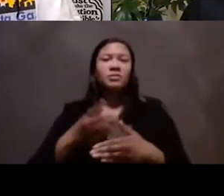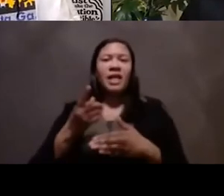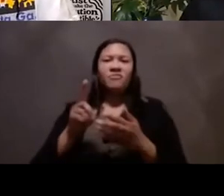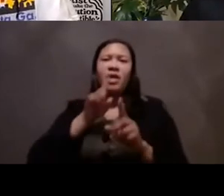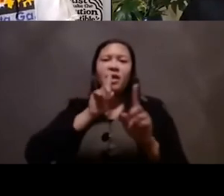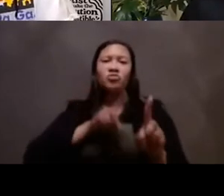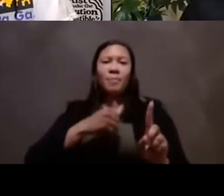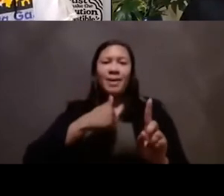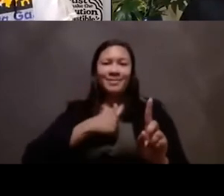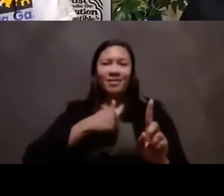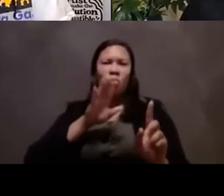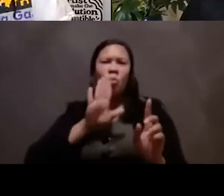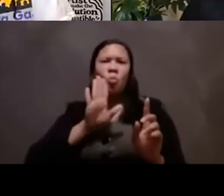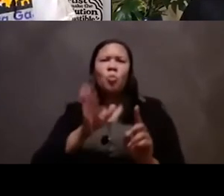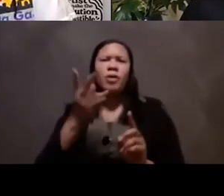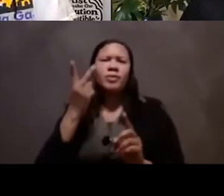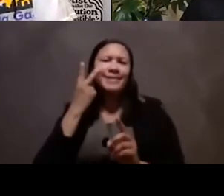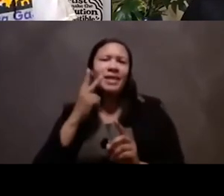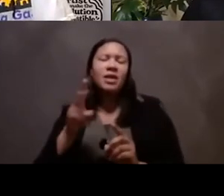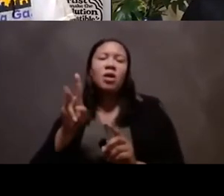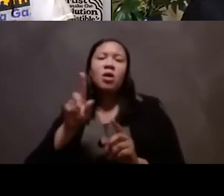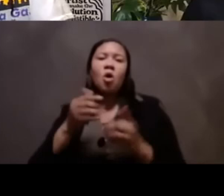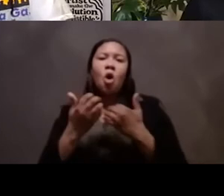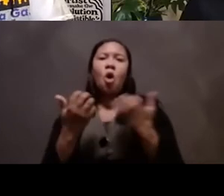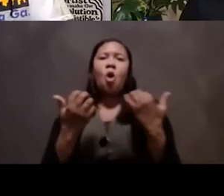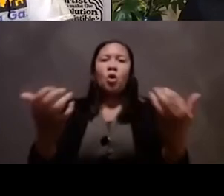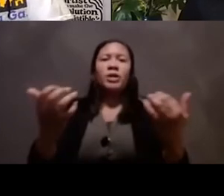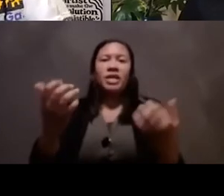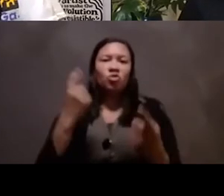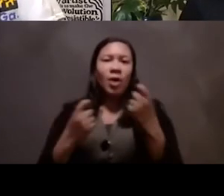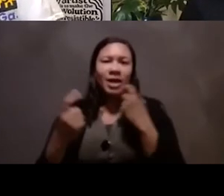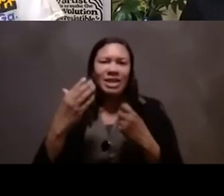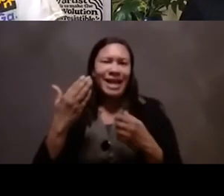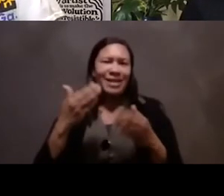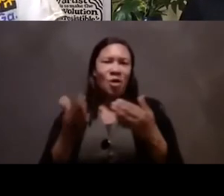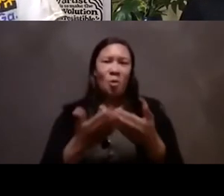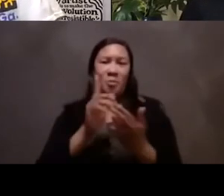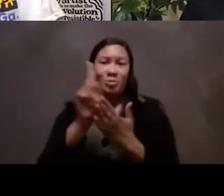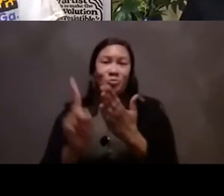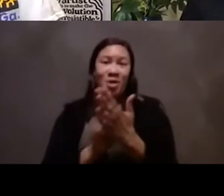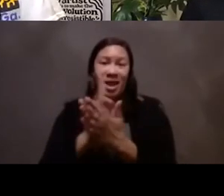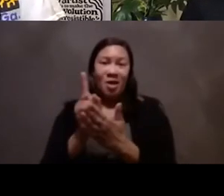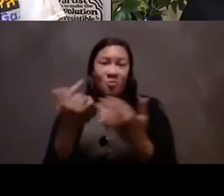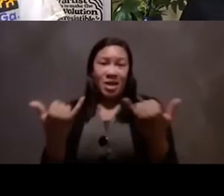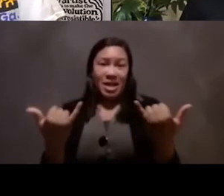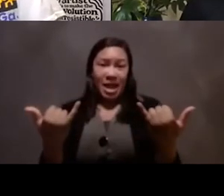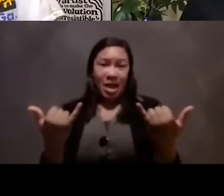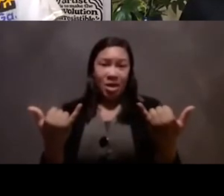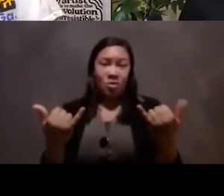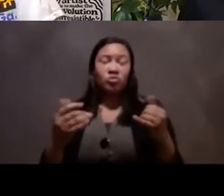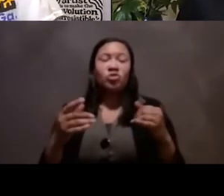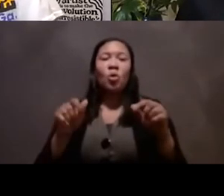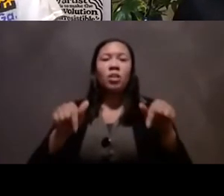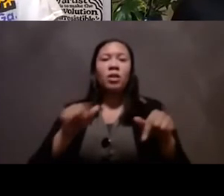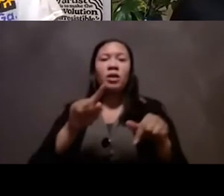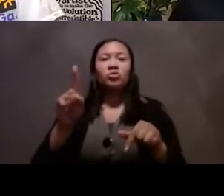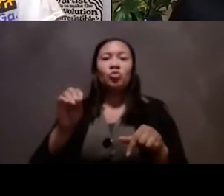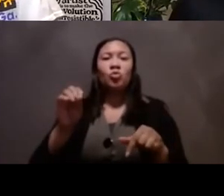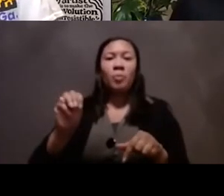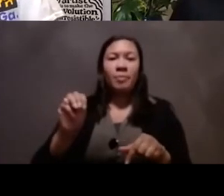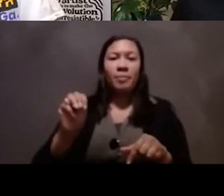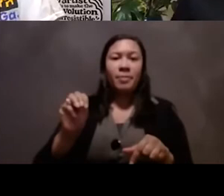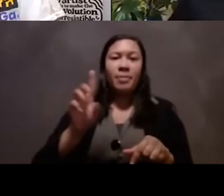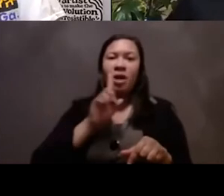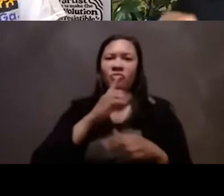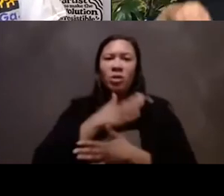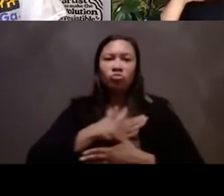into audience questions. I also know that we're coming up in an hour. So if anybody needs to drop off, this is Zoom. and we appreciate you for being here, and we don't want to